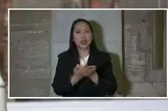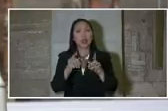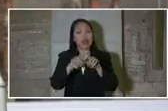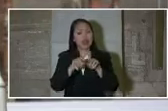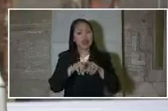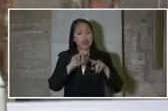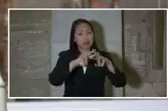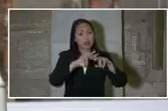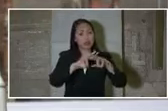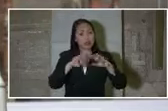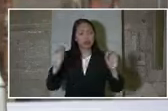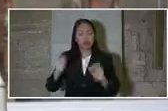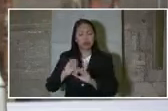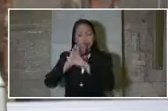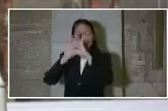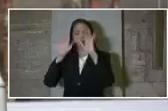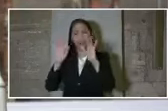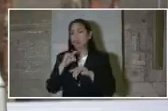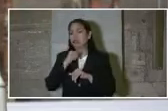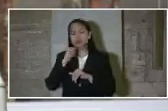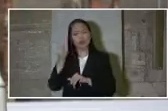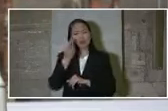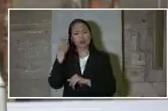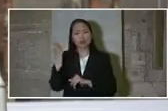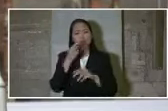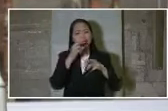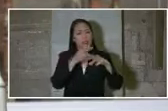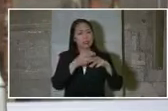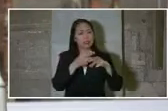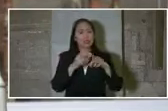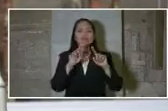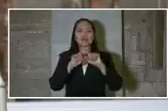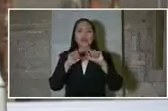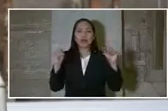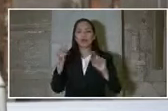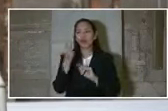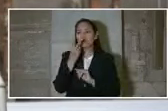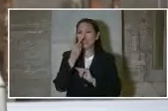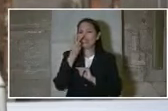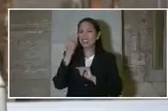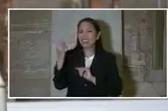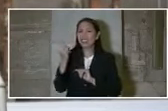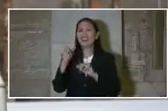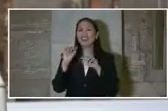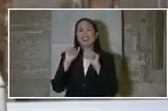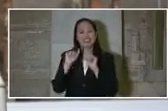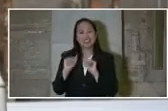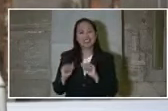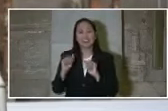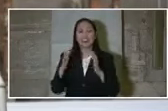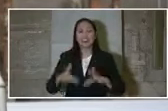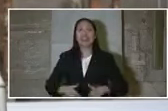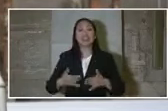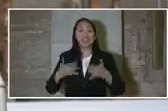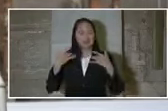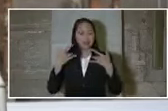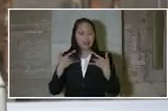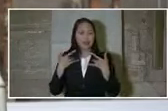at ilaw ay hindi lang sa pangalan, kundi makikita sa ating buhay.